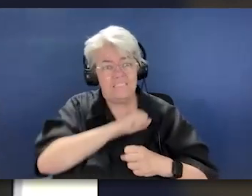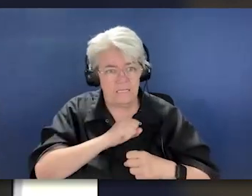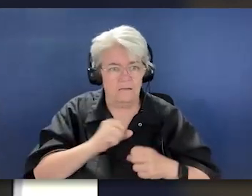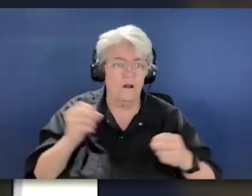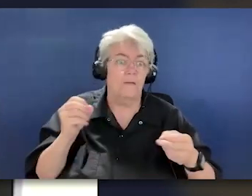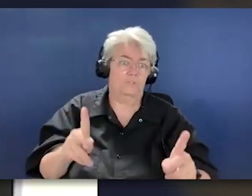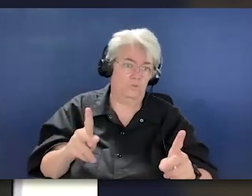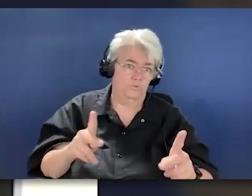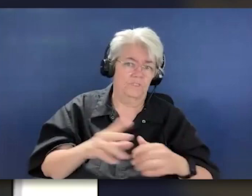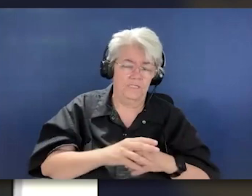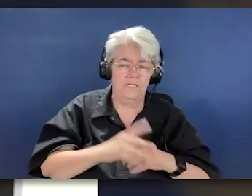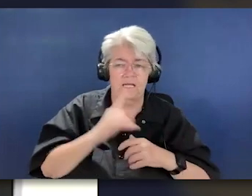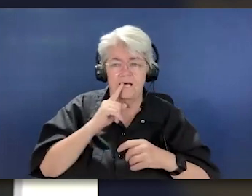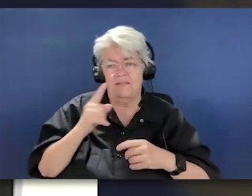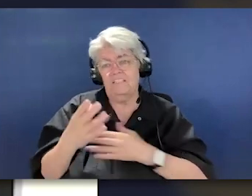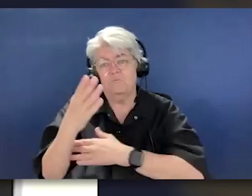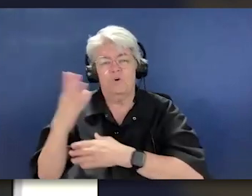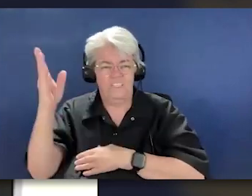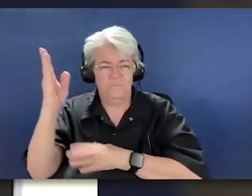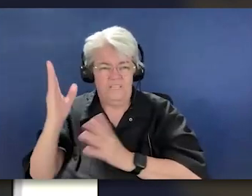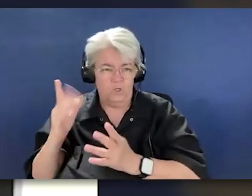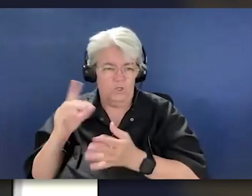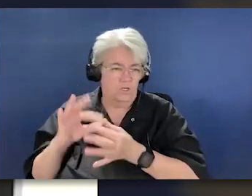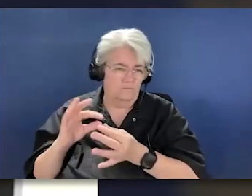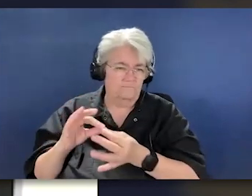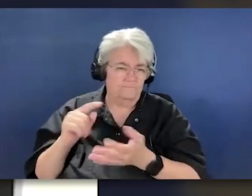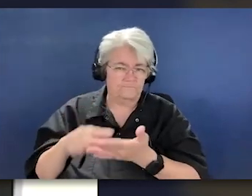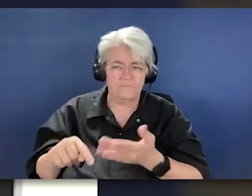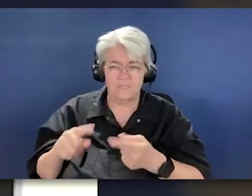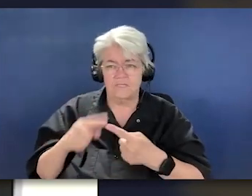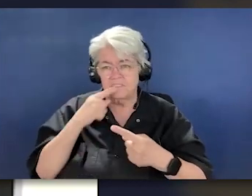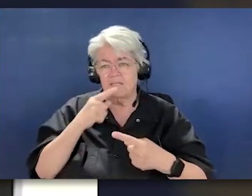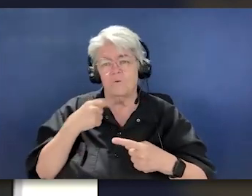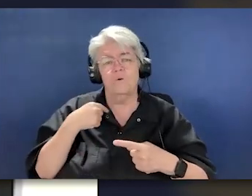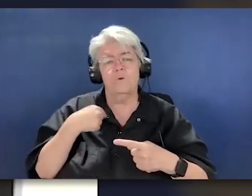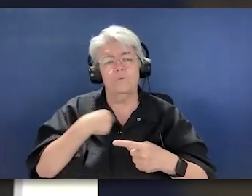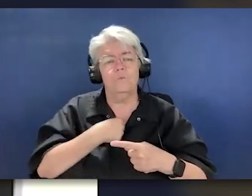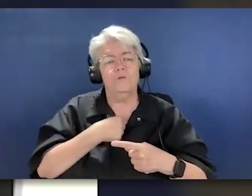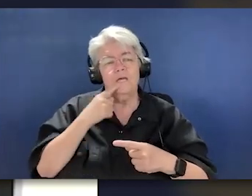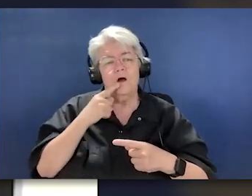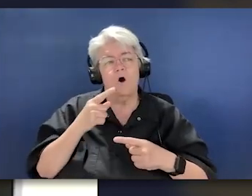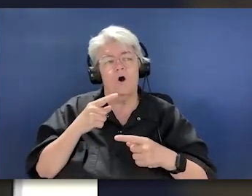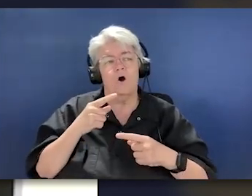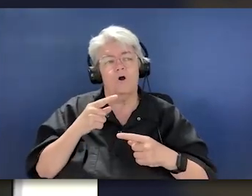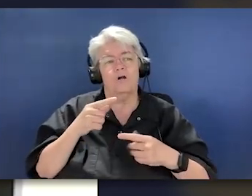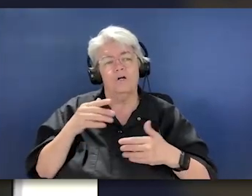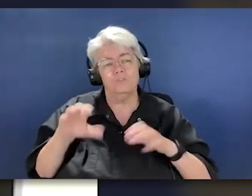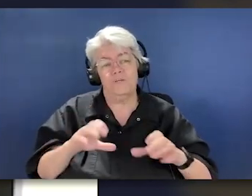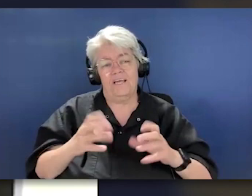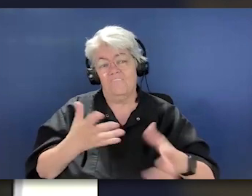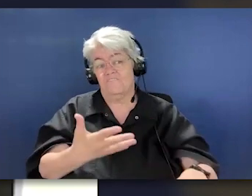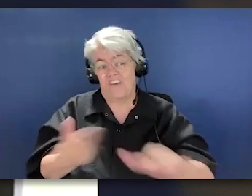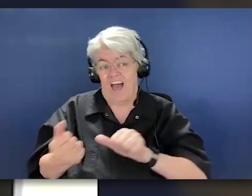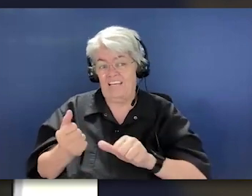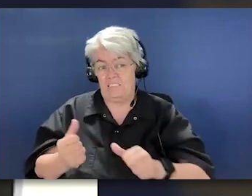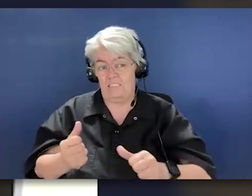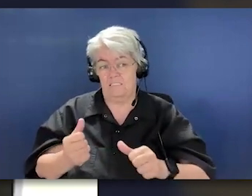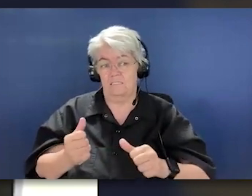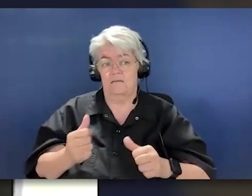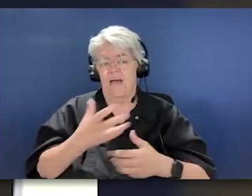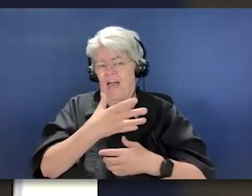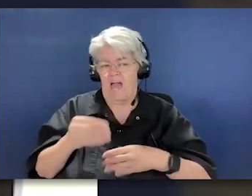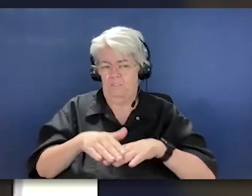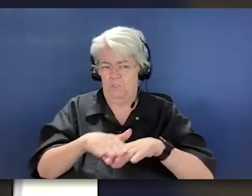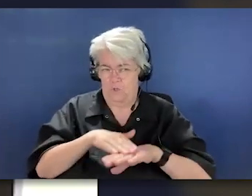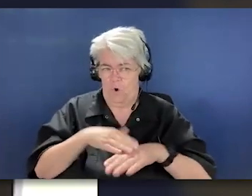speaker this morning pointed out. And so we've taken very much what I would call a fast, slow approach. which is